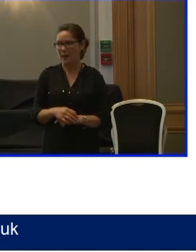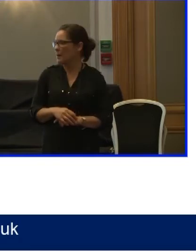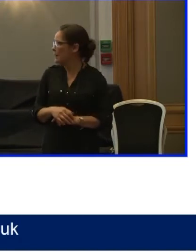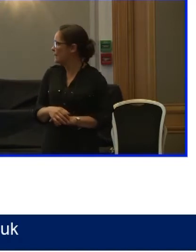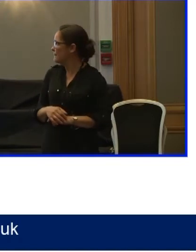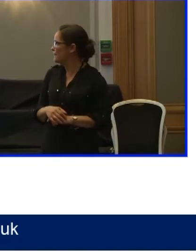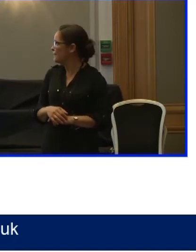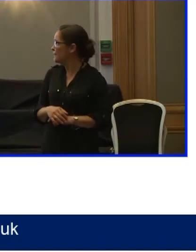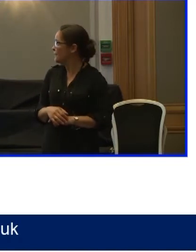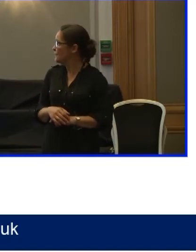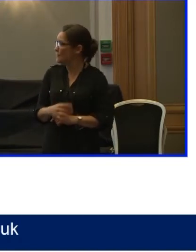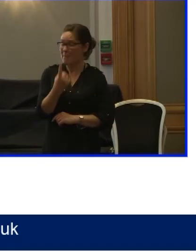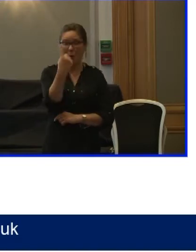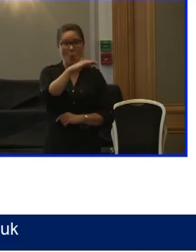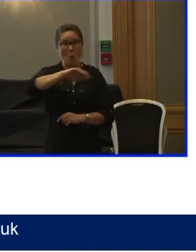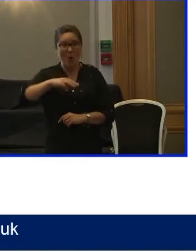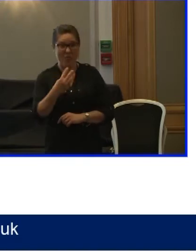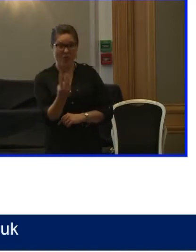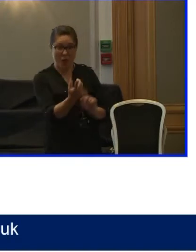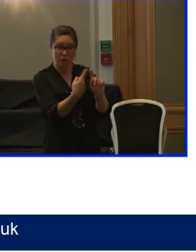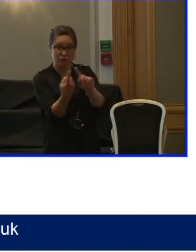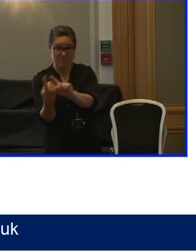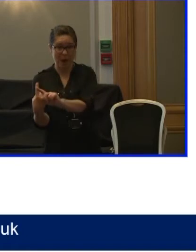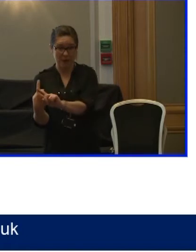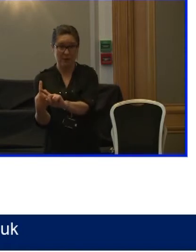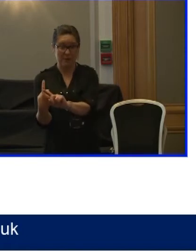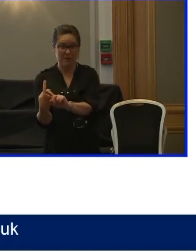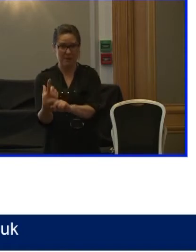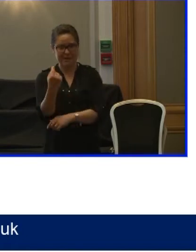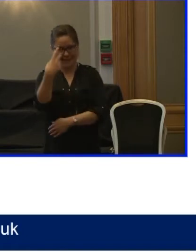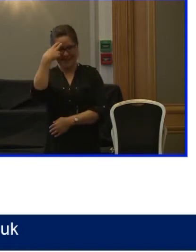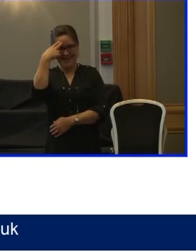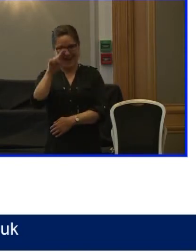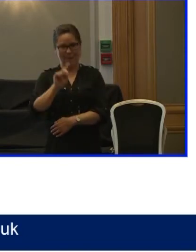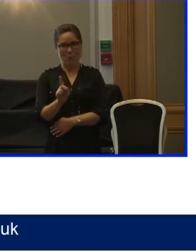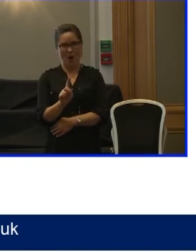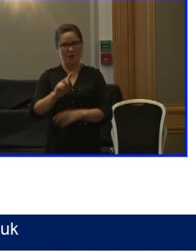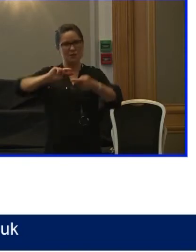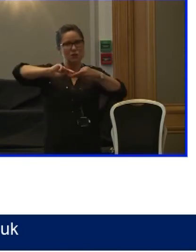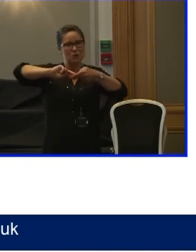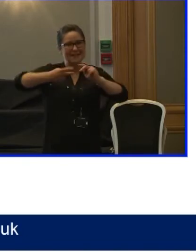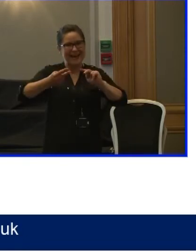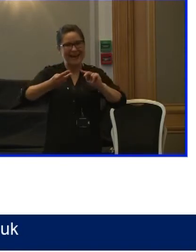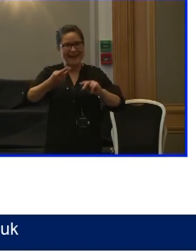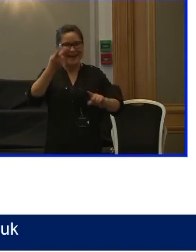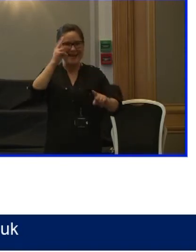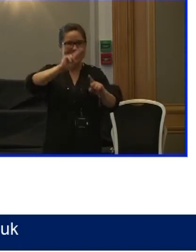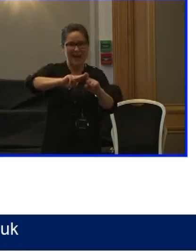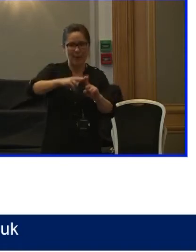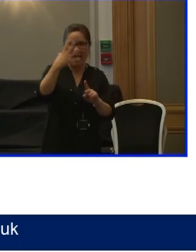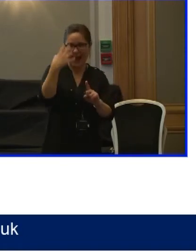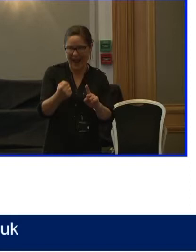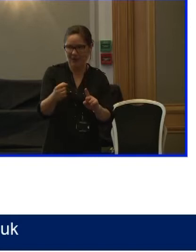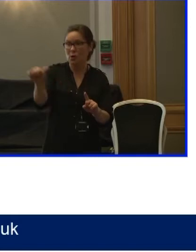a third, 31% of respondents, could name the gene or genetic disease type causing their sight